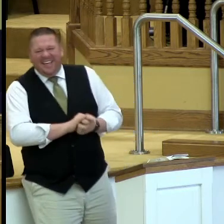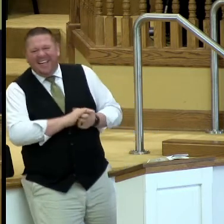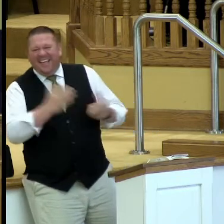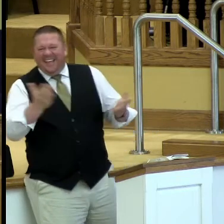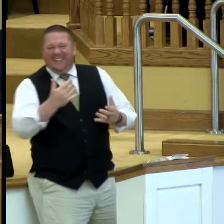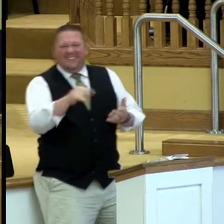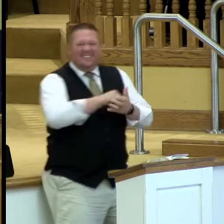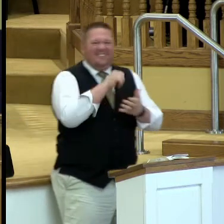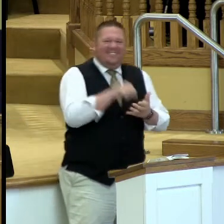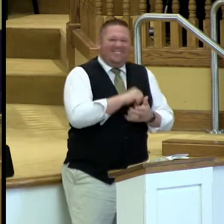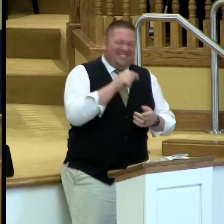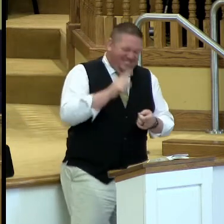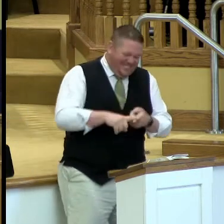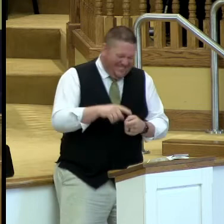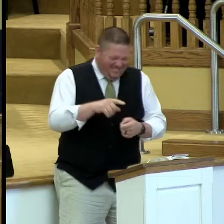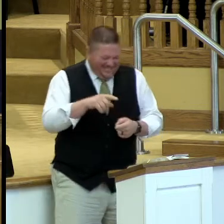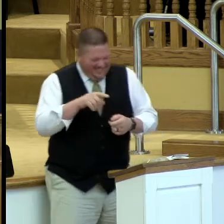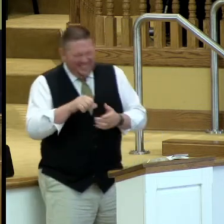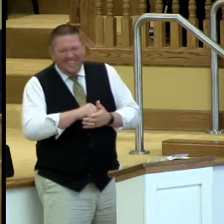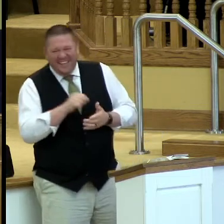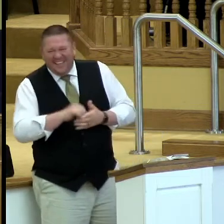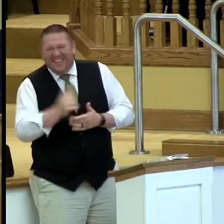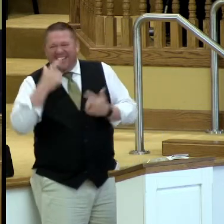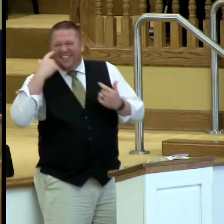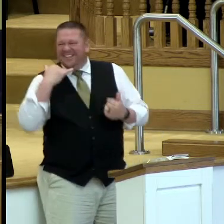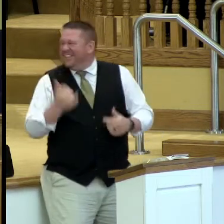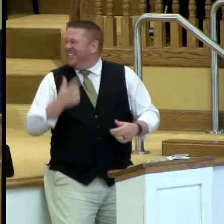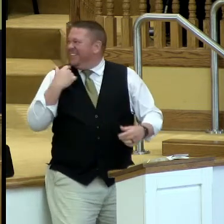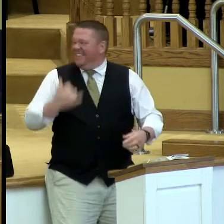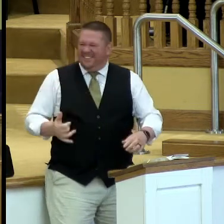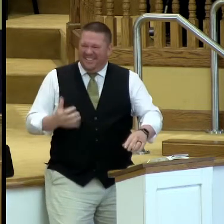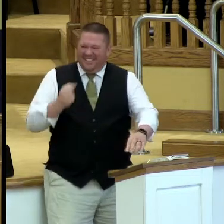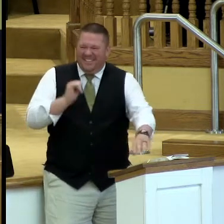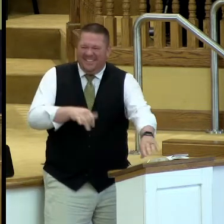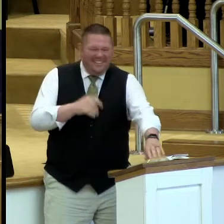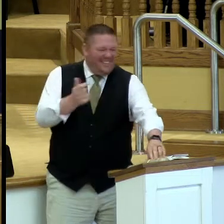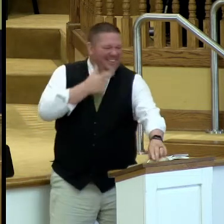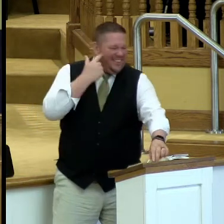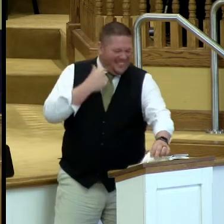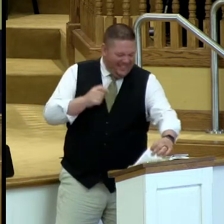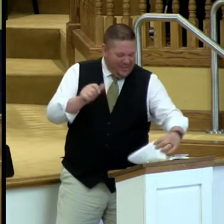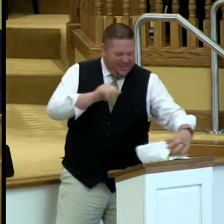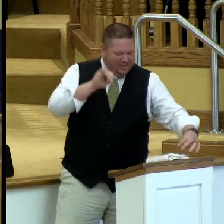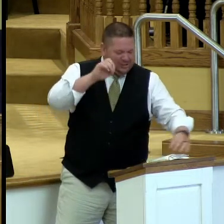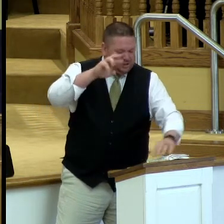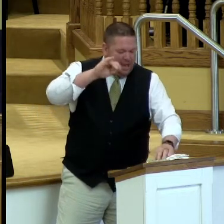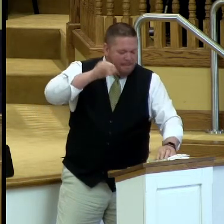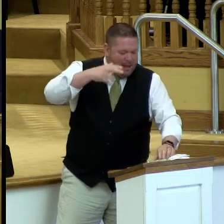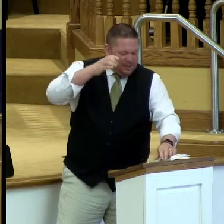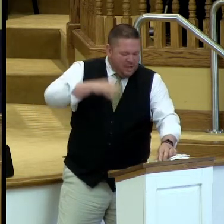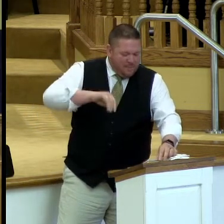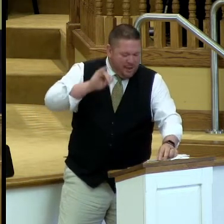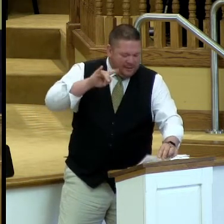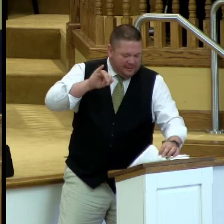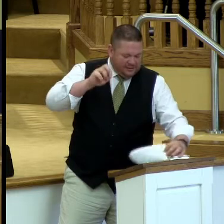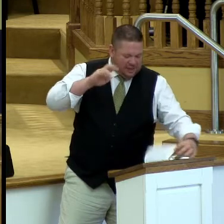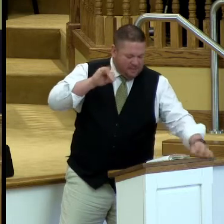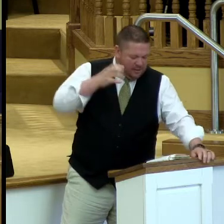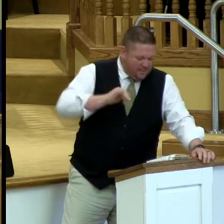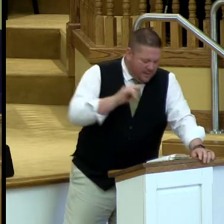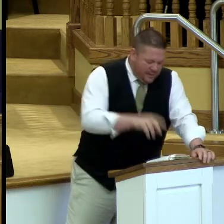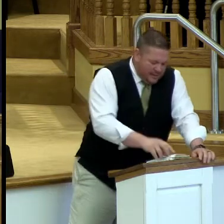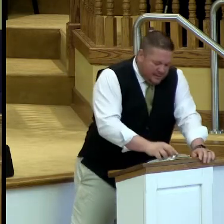you would, turn with me. There's more laughter. Now you're getting it. There we go. Turn with me to Jeremiah chapter